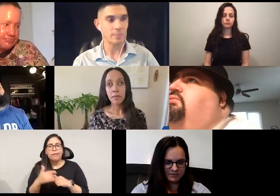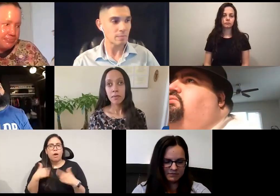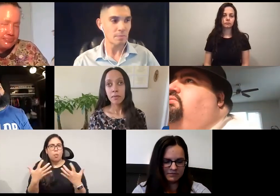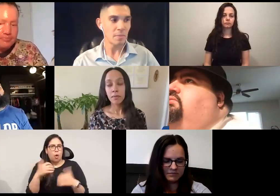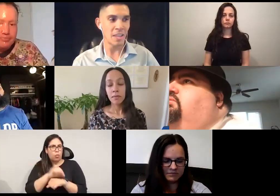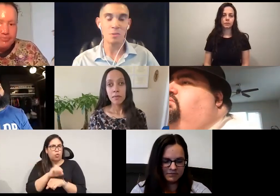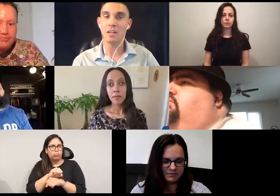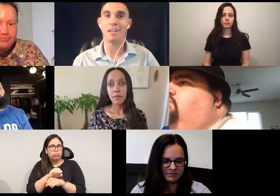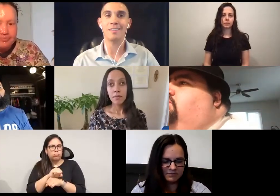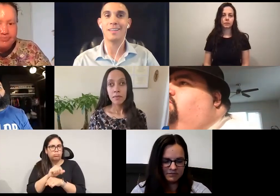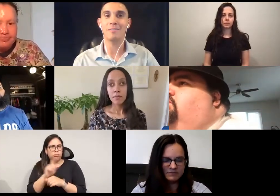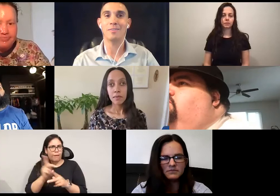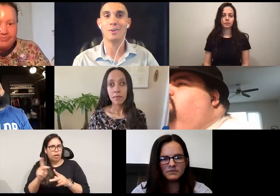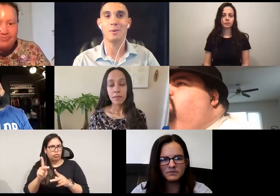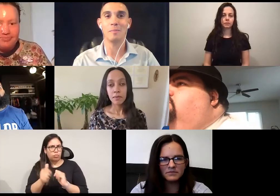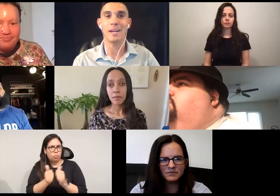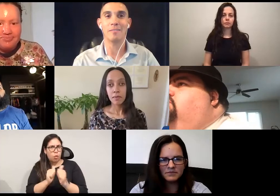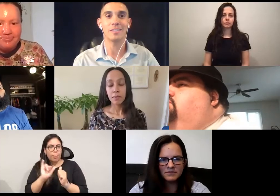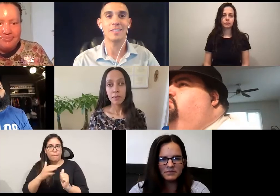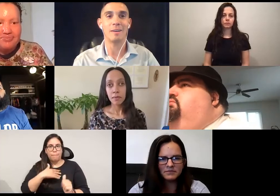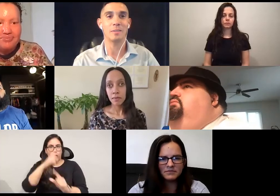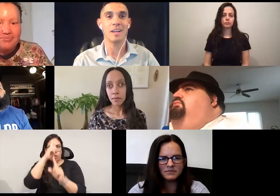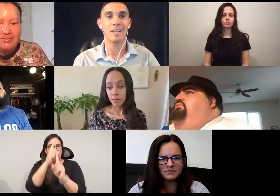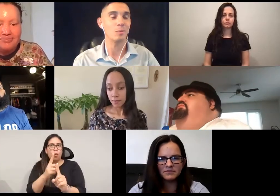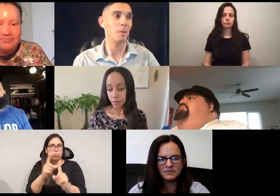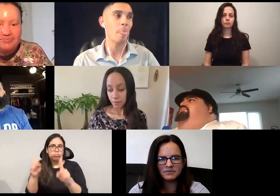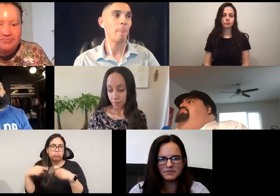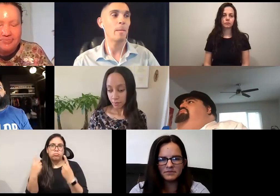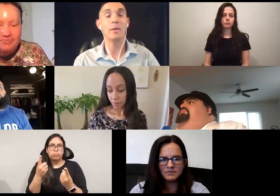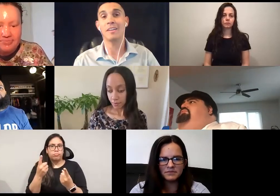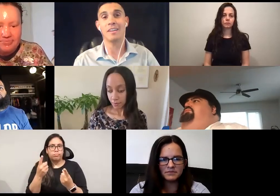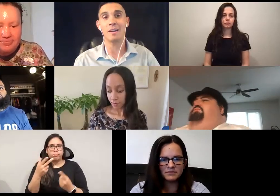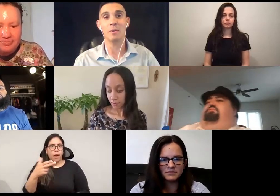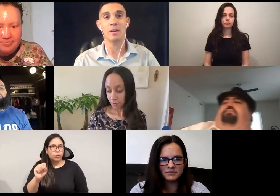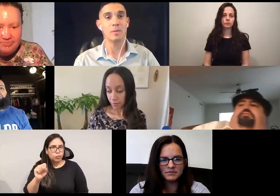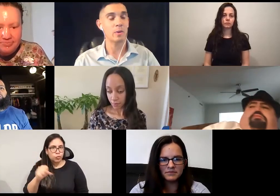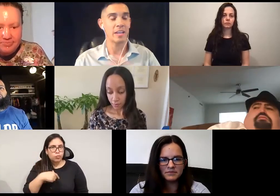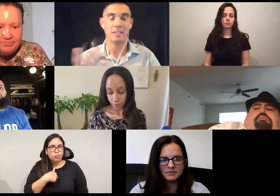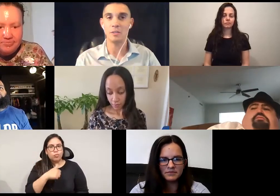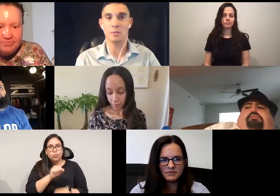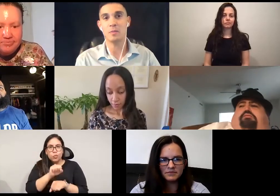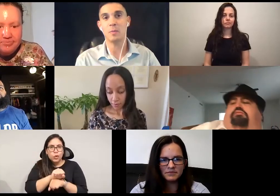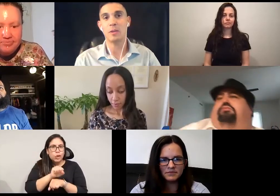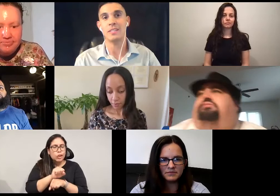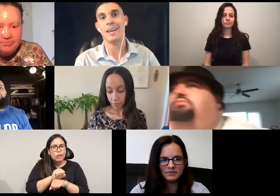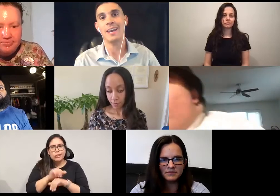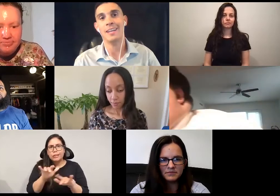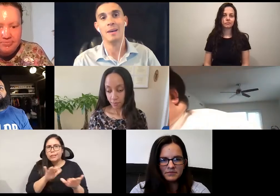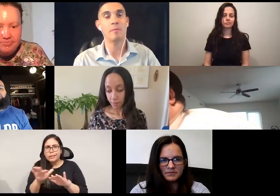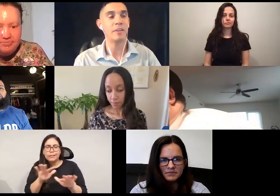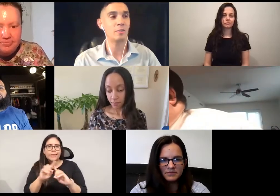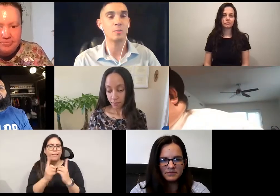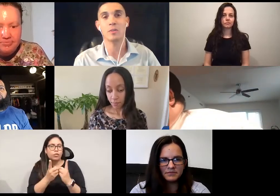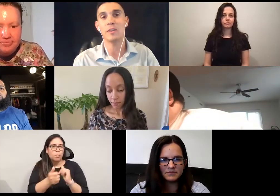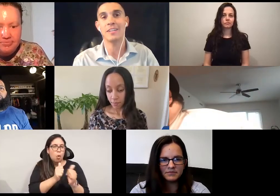sports. That was a lifelong goal of mine ever since I was in high school. Put in a lot of work, was working at Division I sports and